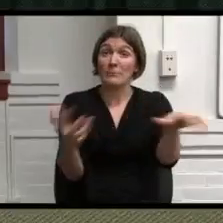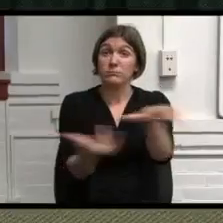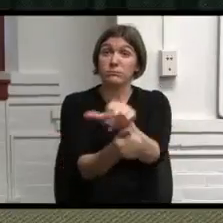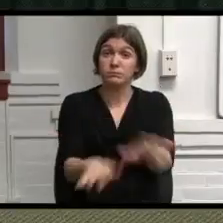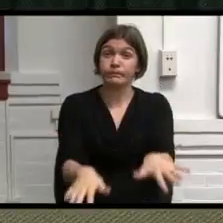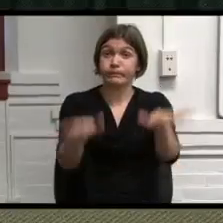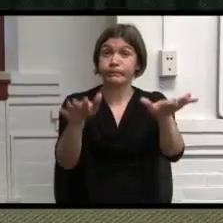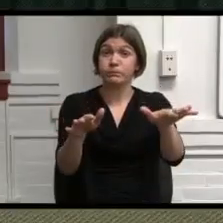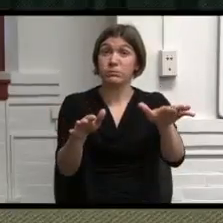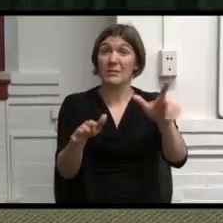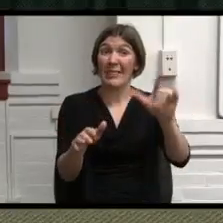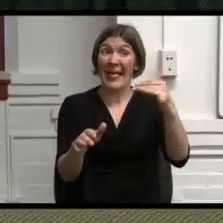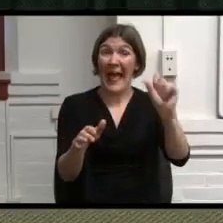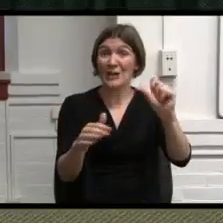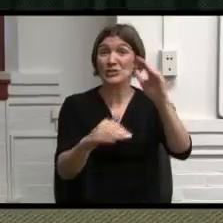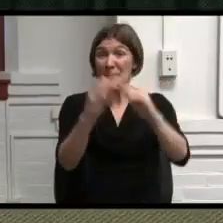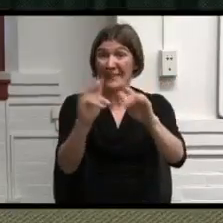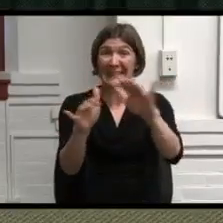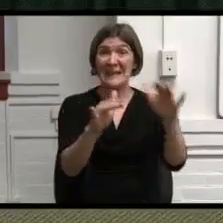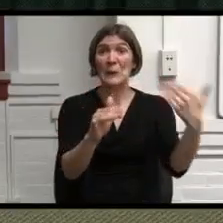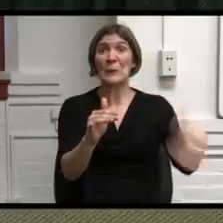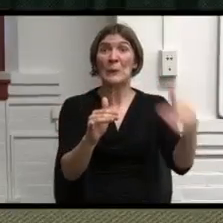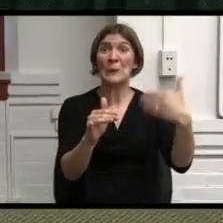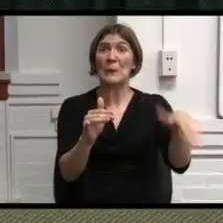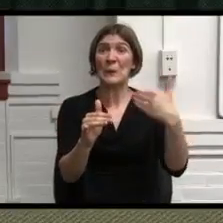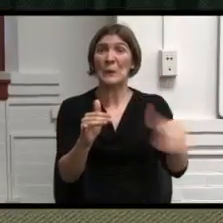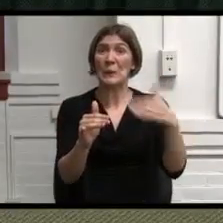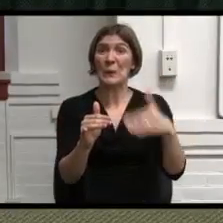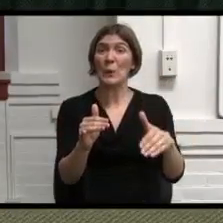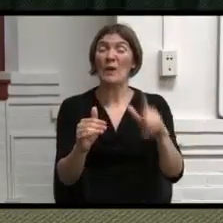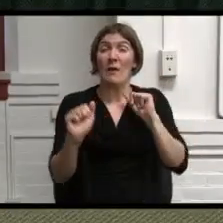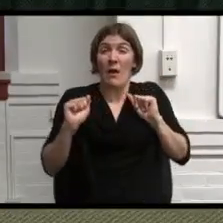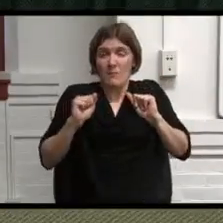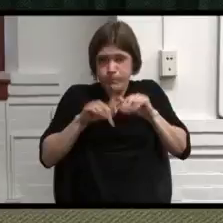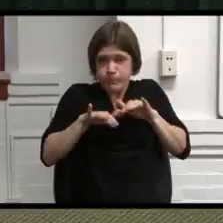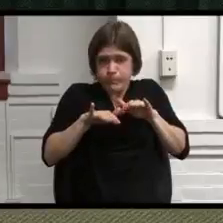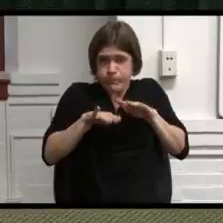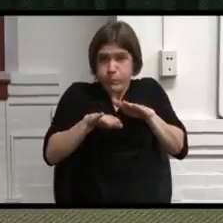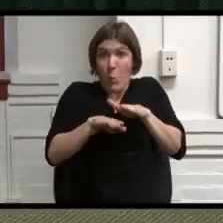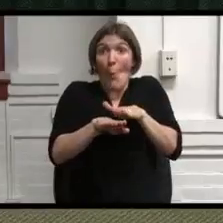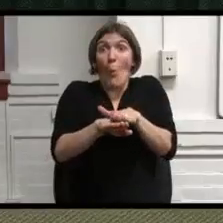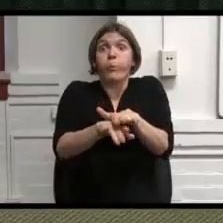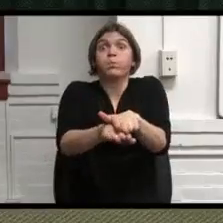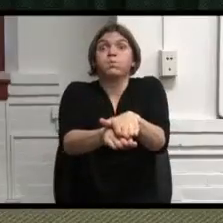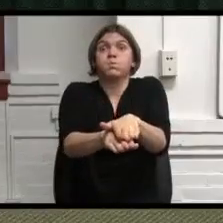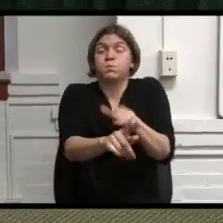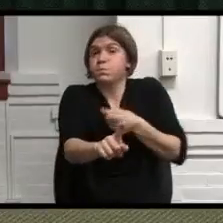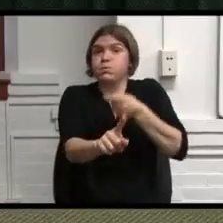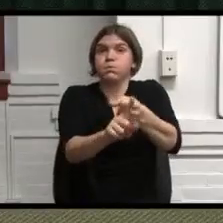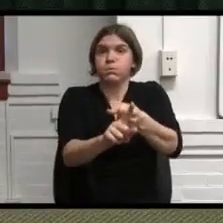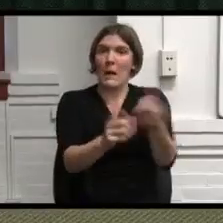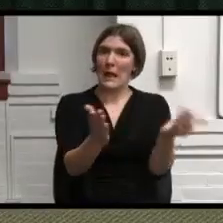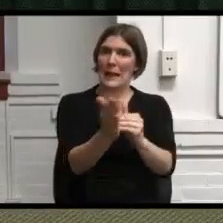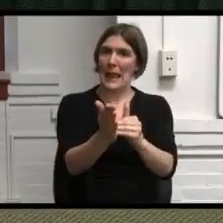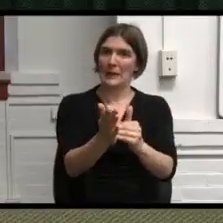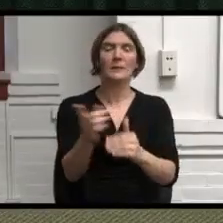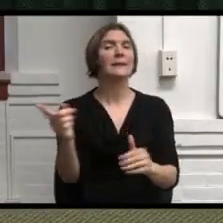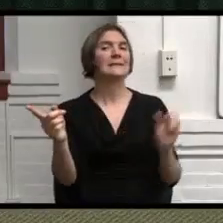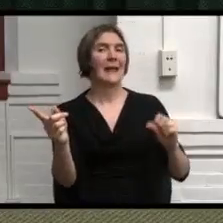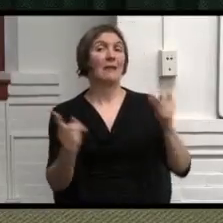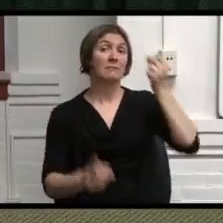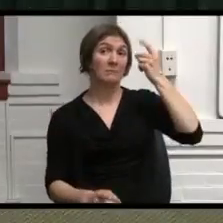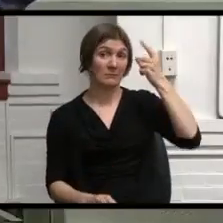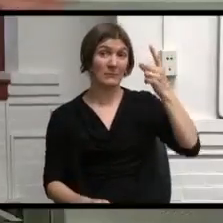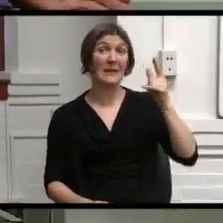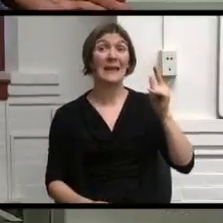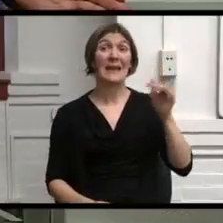problem Yep. with the building, that's where all the energy is gonna Right. recreate Right. a problem again. And so by allowing the stream